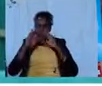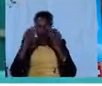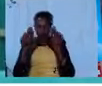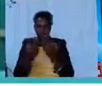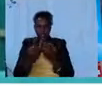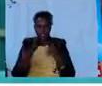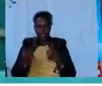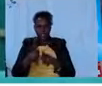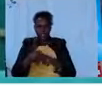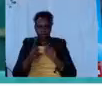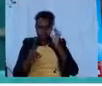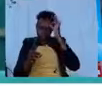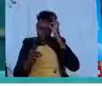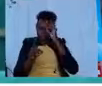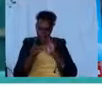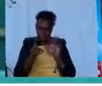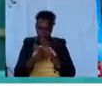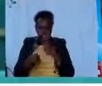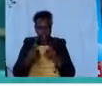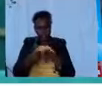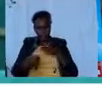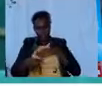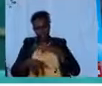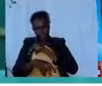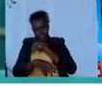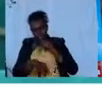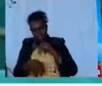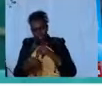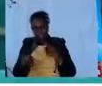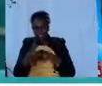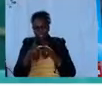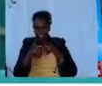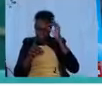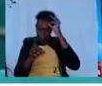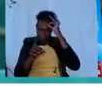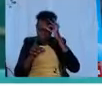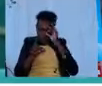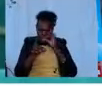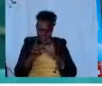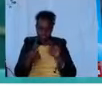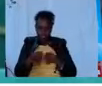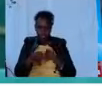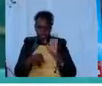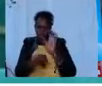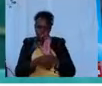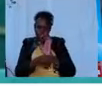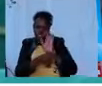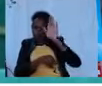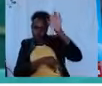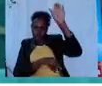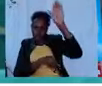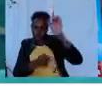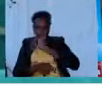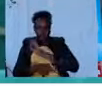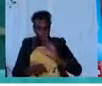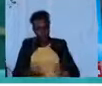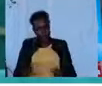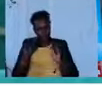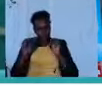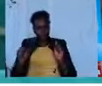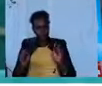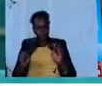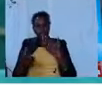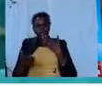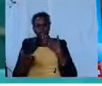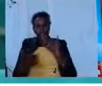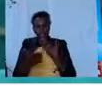so faithful in our nation, O God. You've been faithful even in your church. Lord God Almighty, we want to